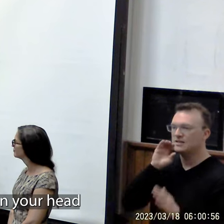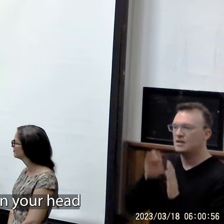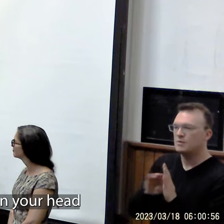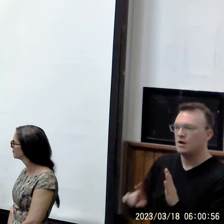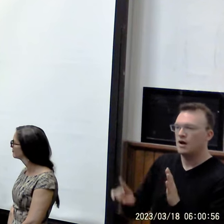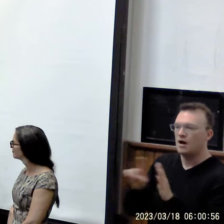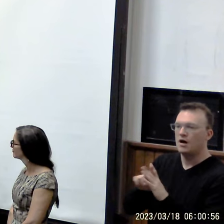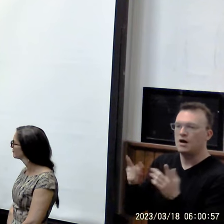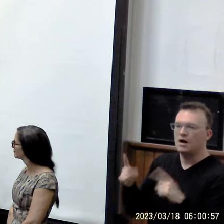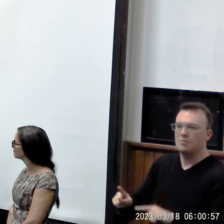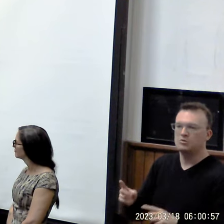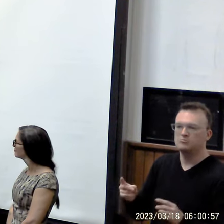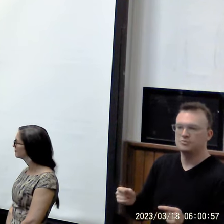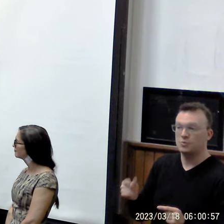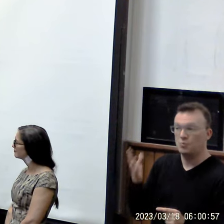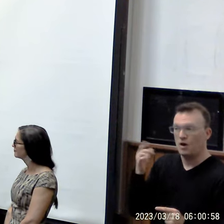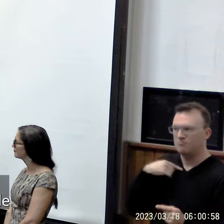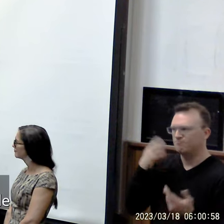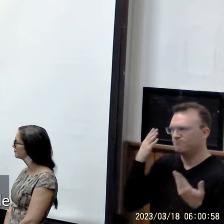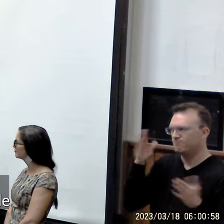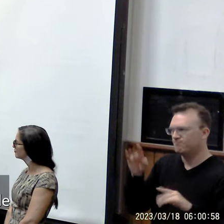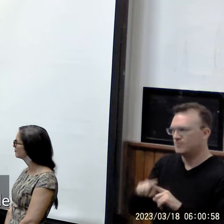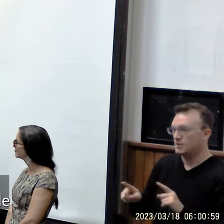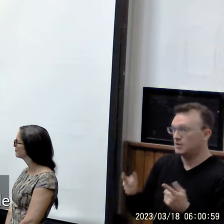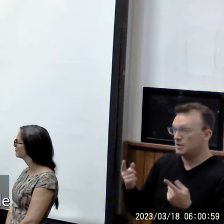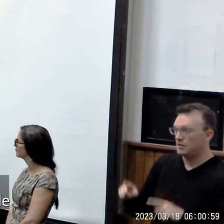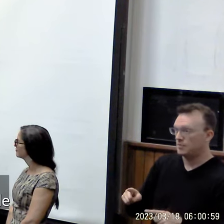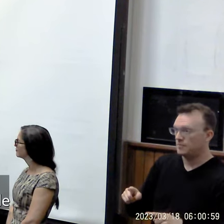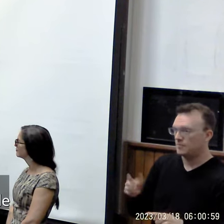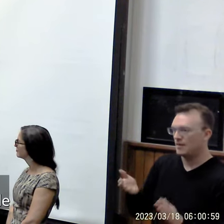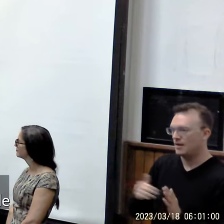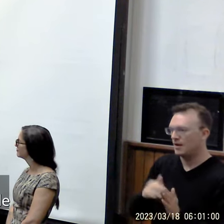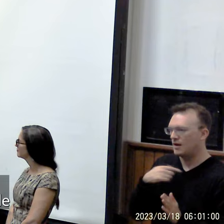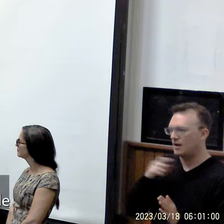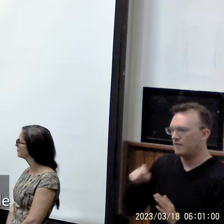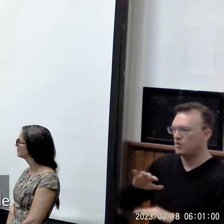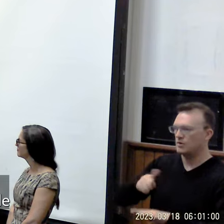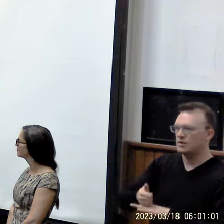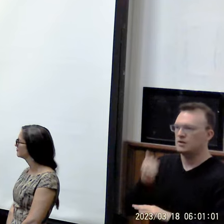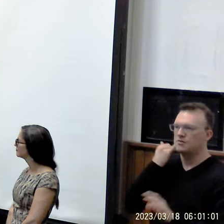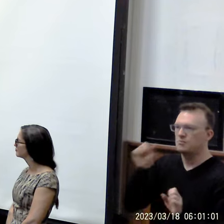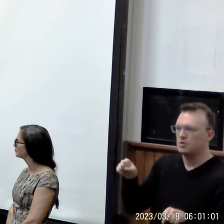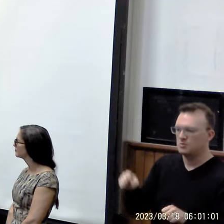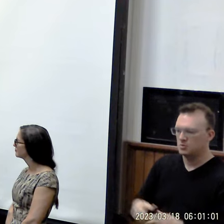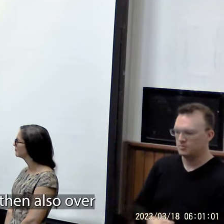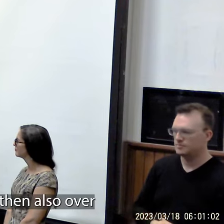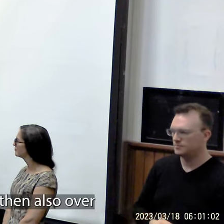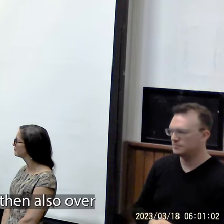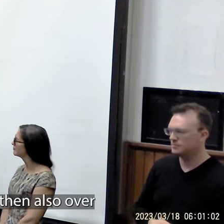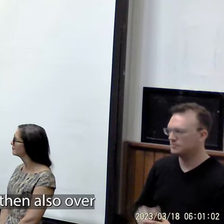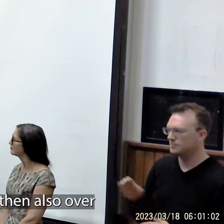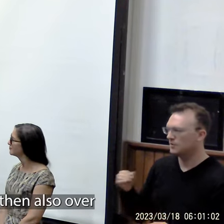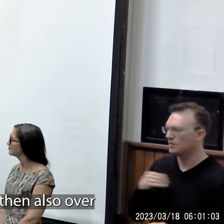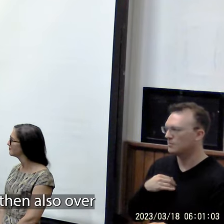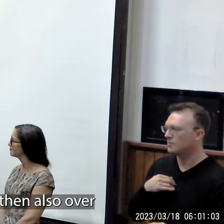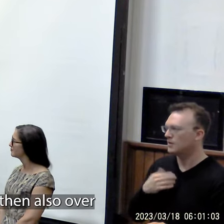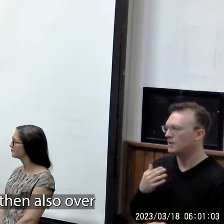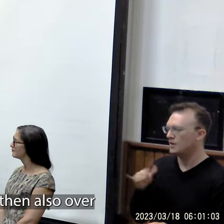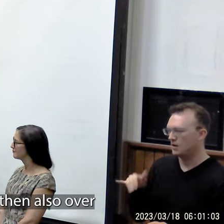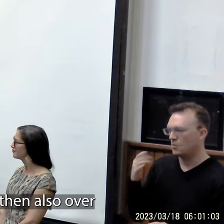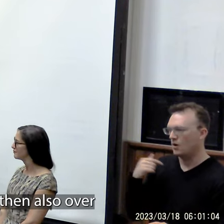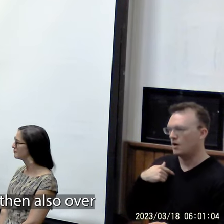in your head and they don't know why. After then, once again, I've just got to kind of almost create it if possible. Mm-hmm. That's